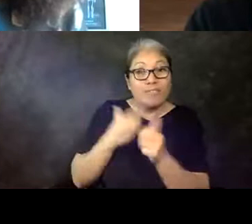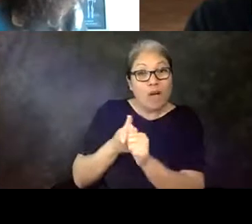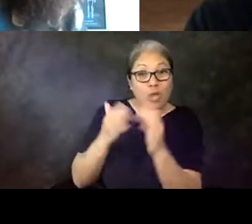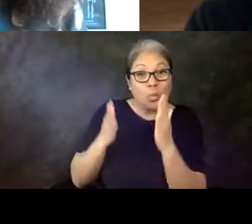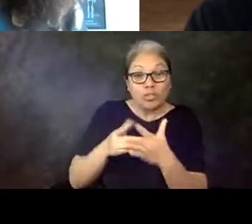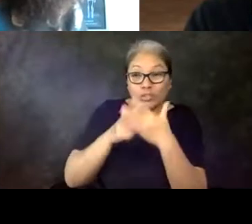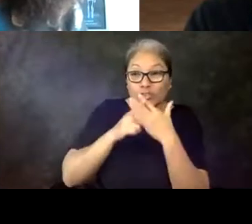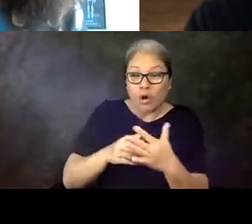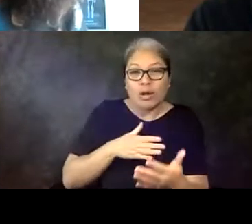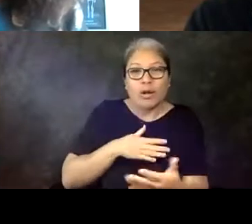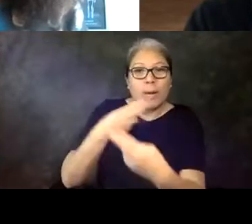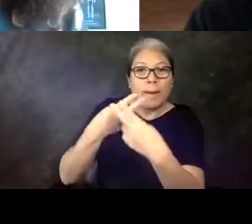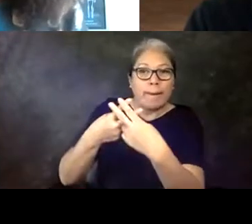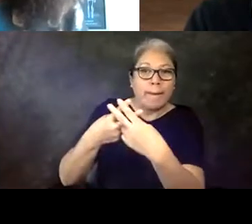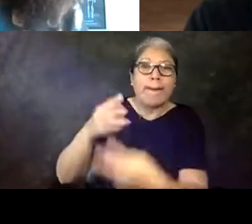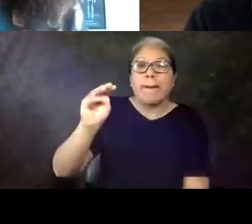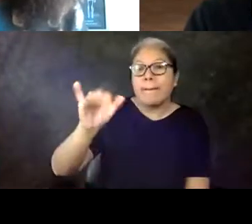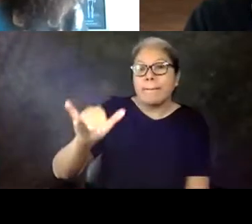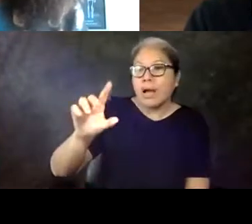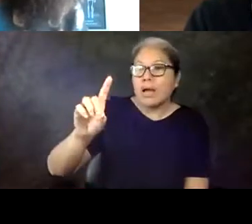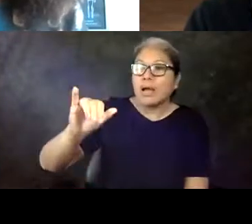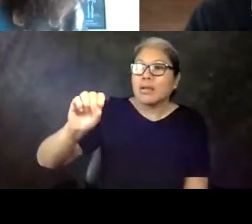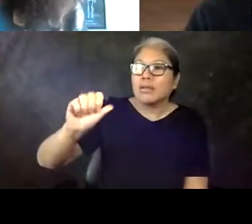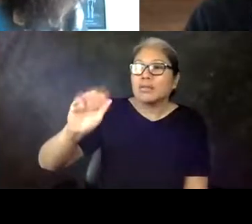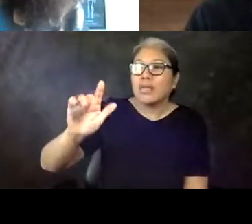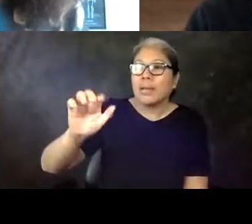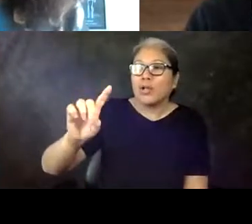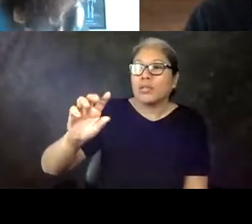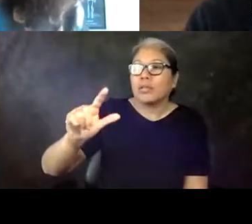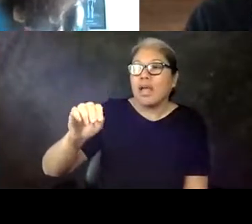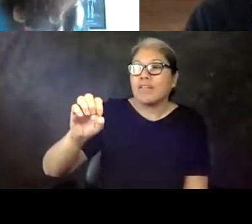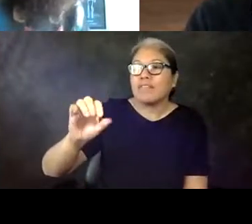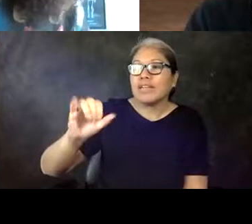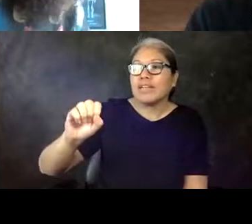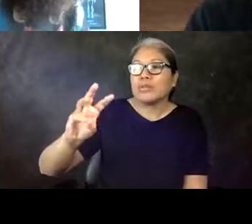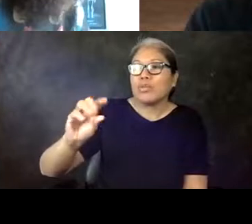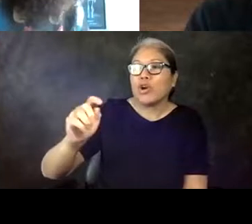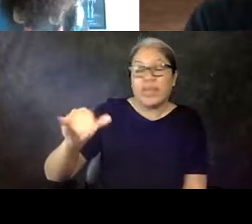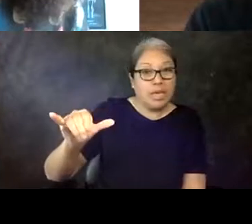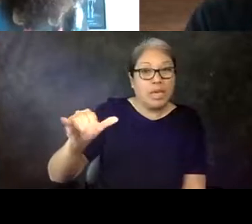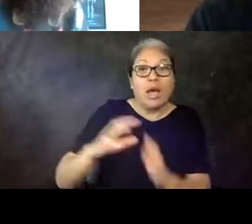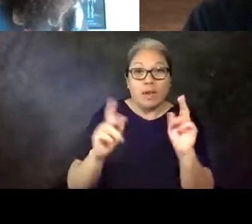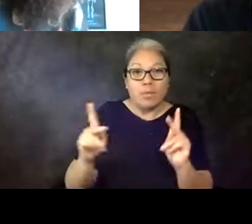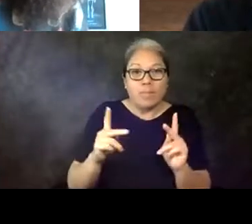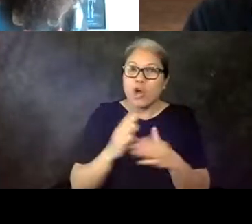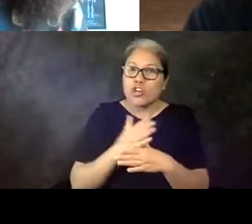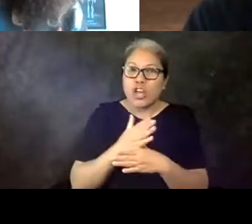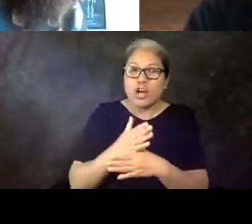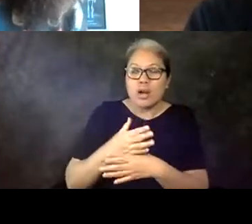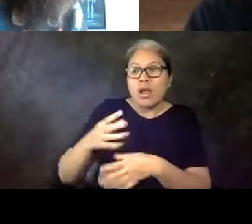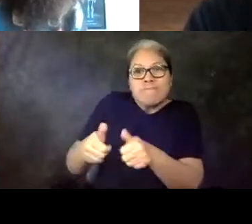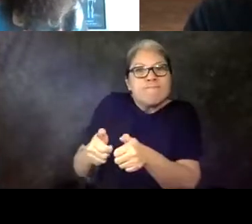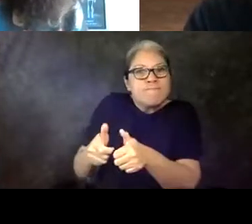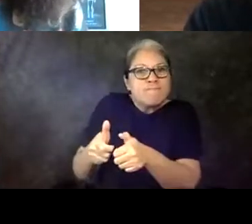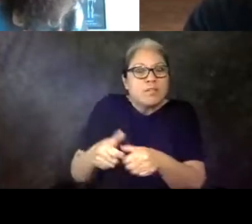My Disabled Life is Worthy, right? And got other people to share stories and really got the CDC to start paying attention and realize